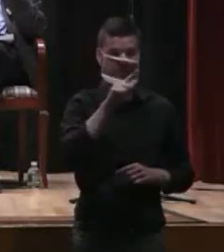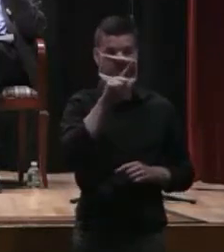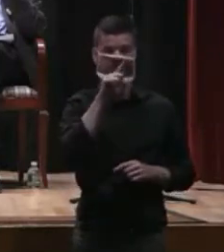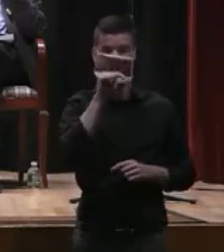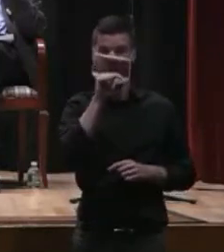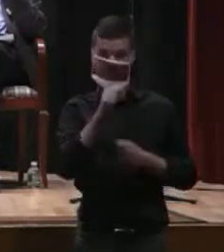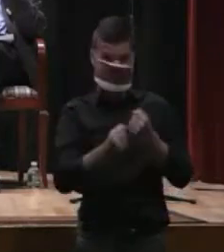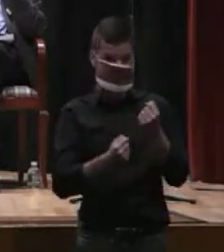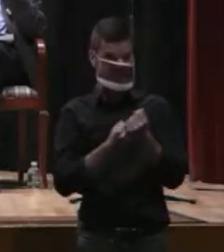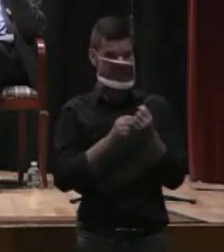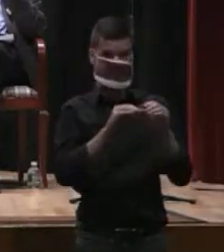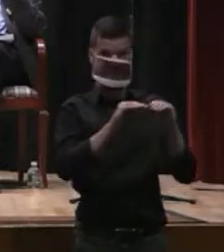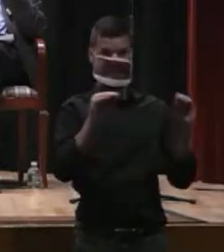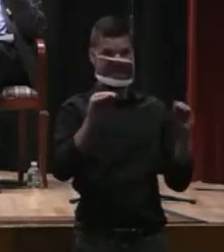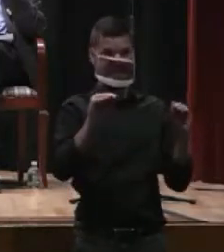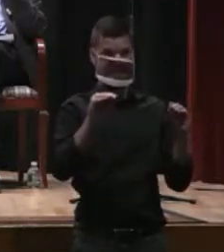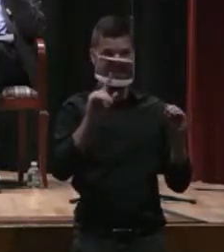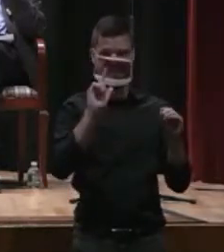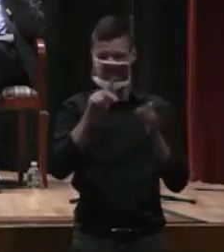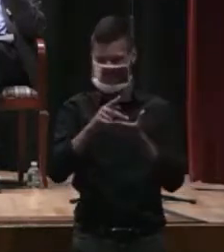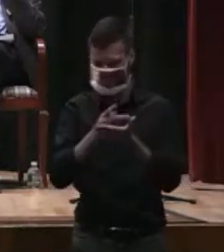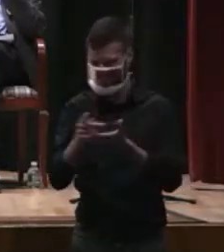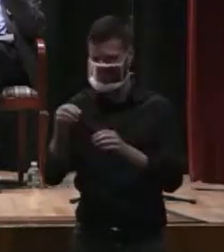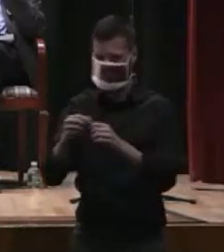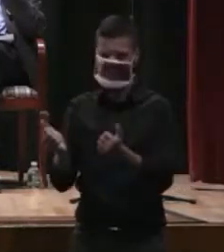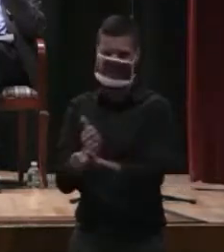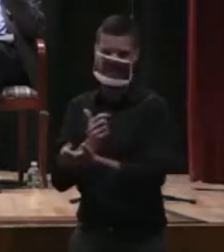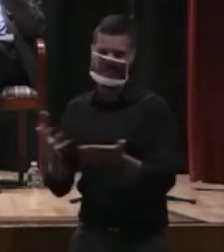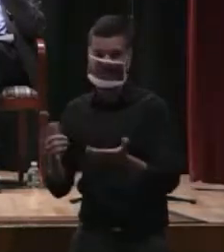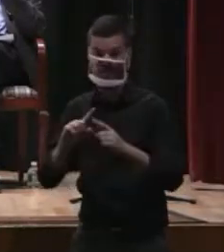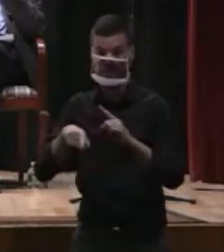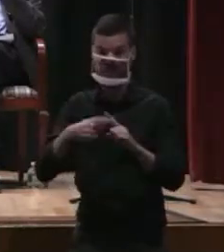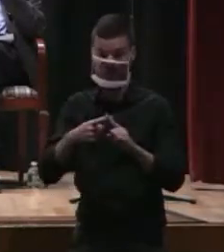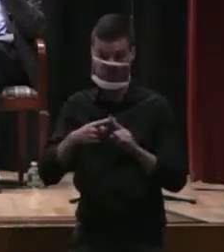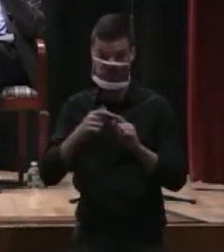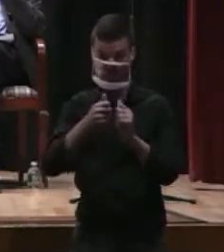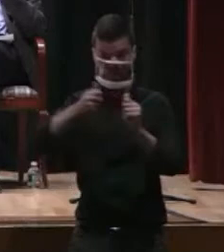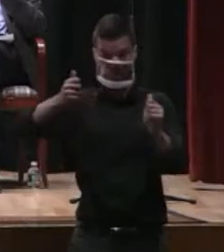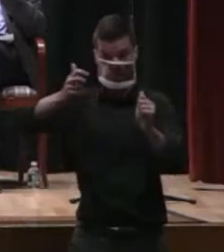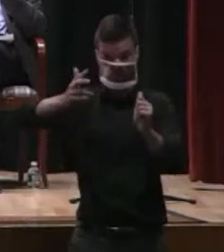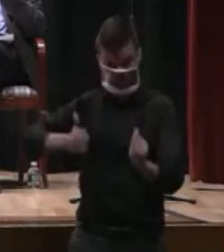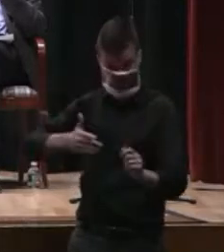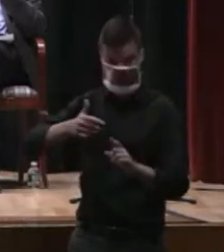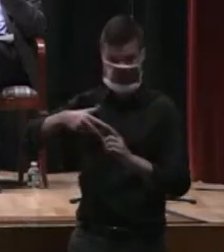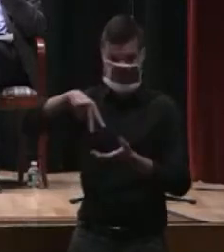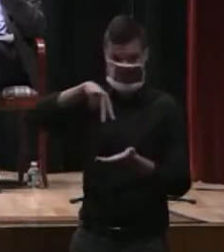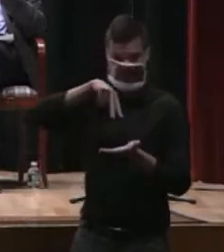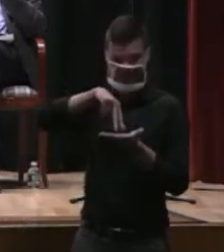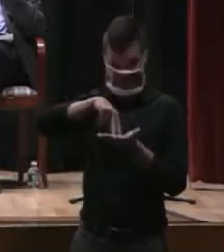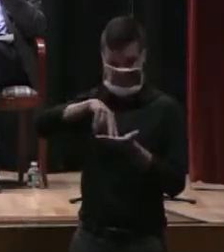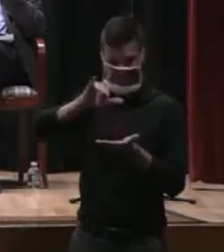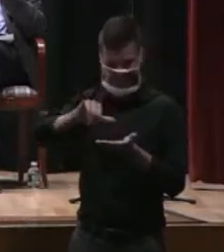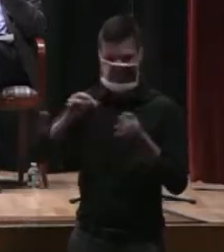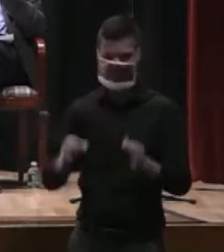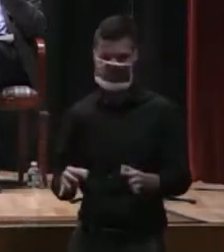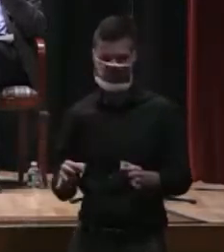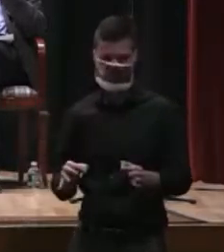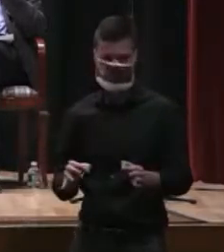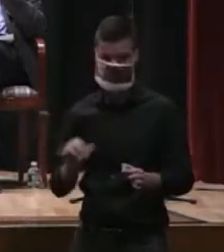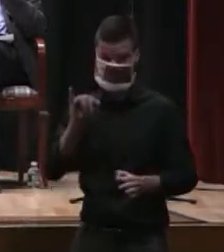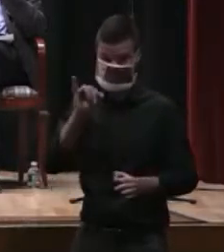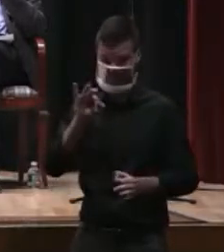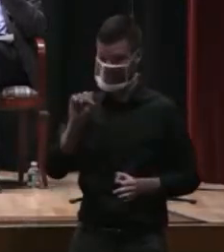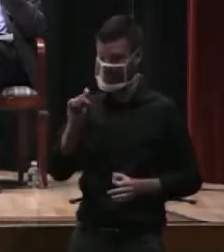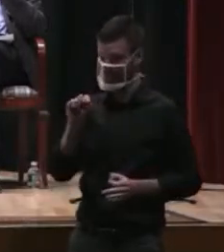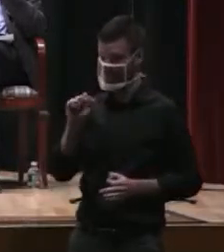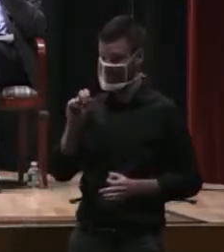for anything. When an archer takes a stance, it is a position of decision. By taking a stance,